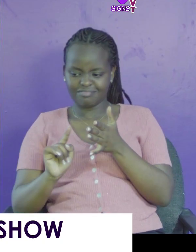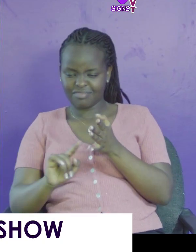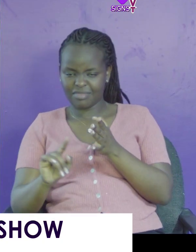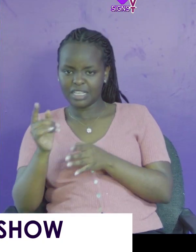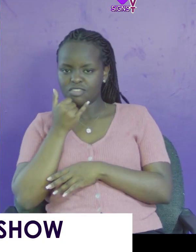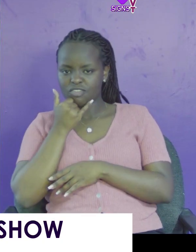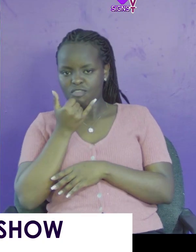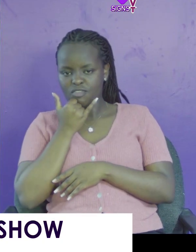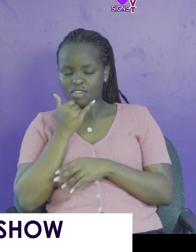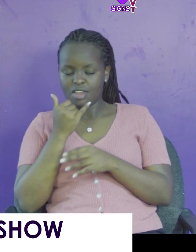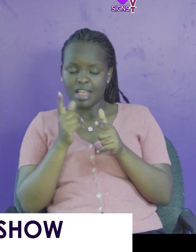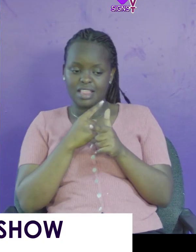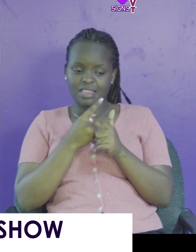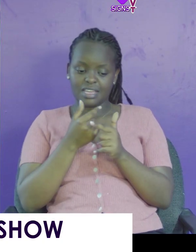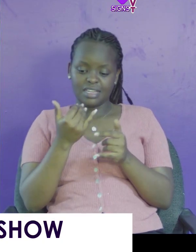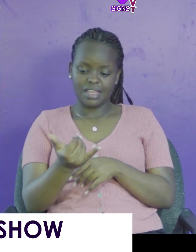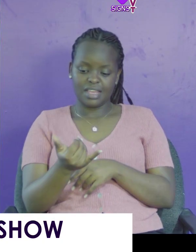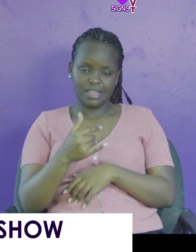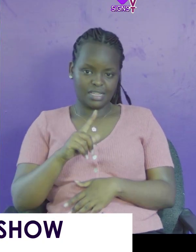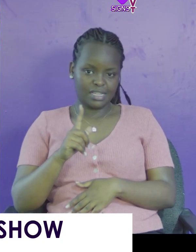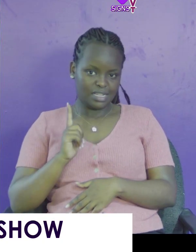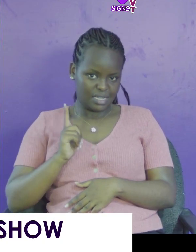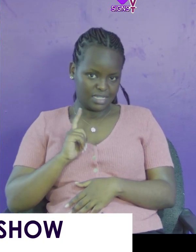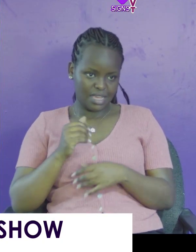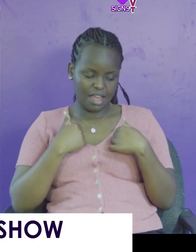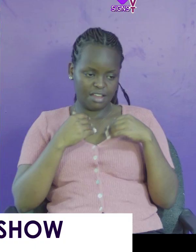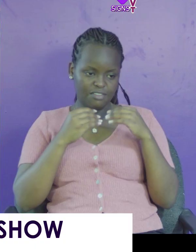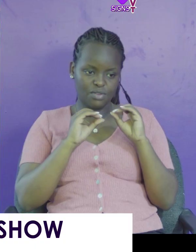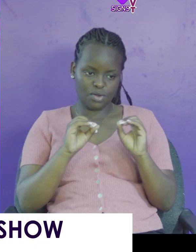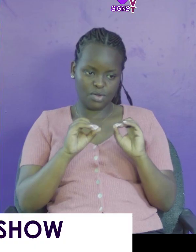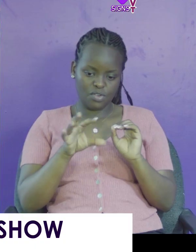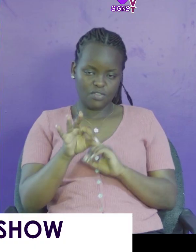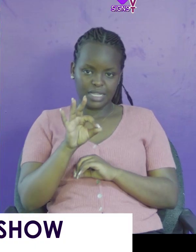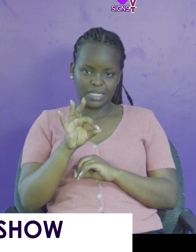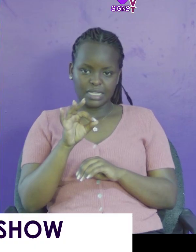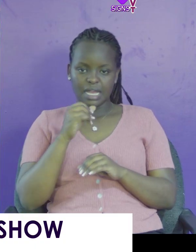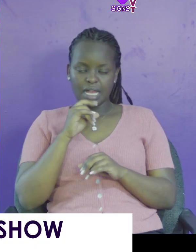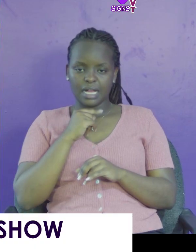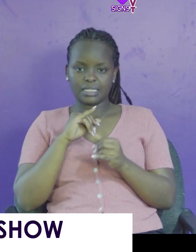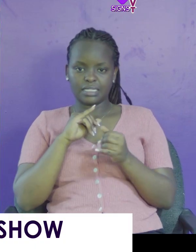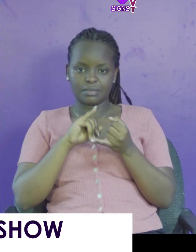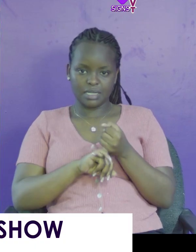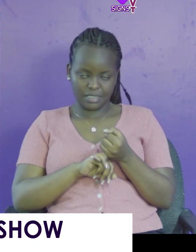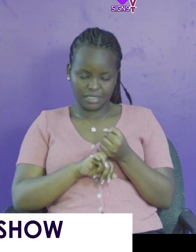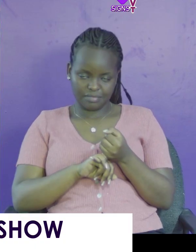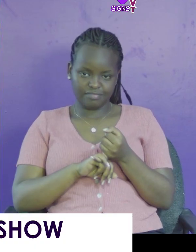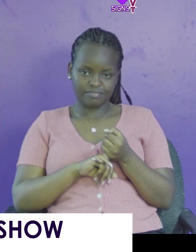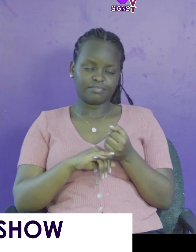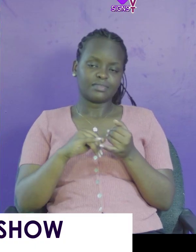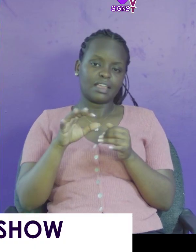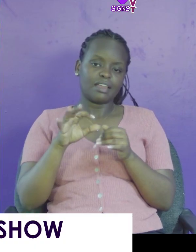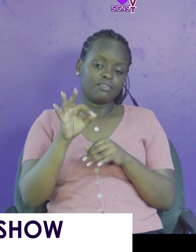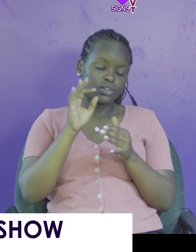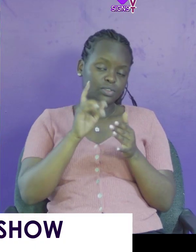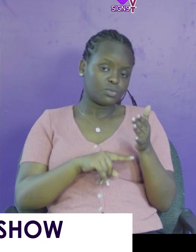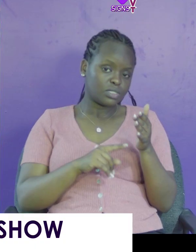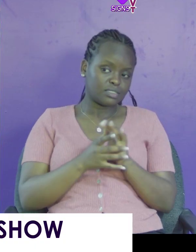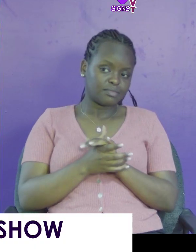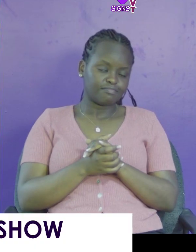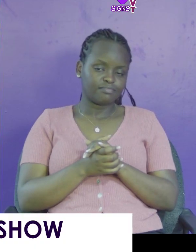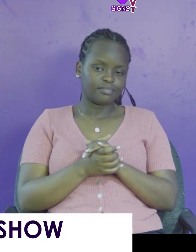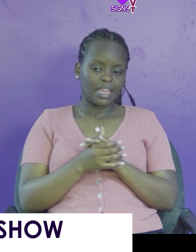then that young lady will not have found a husband. That young lady would have just found